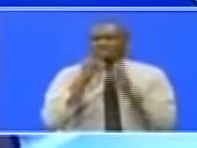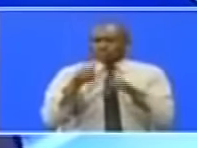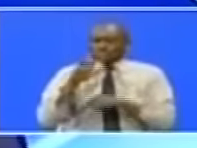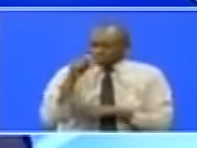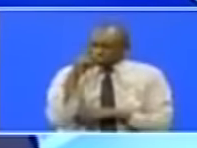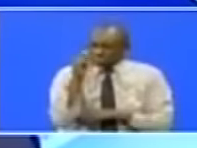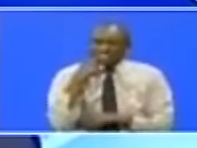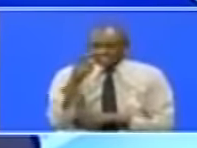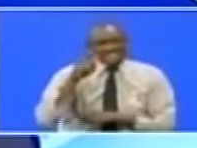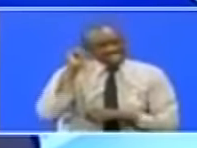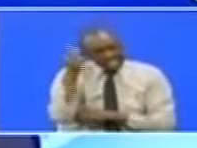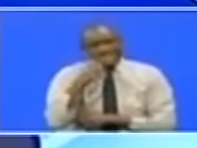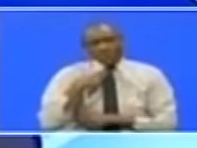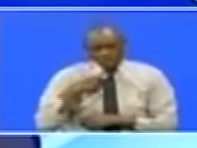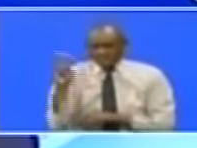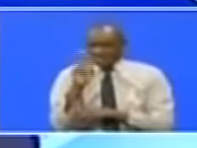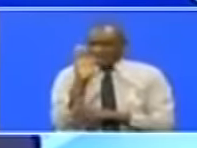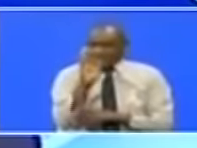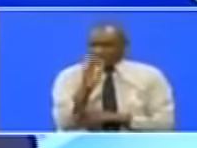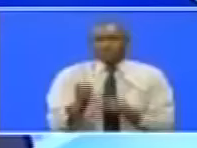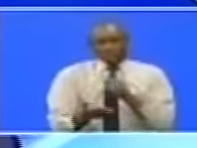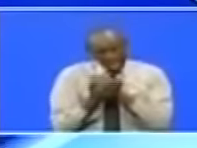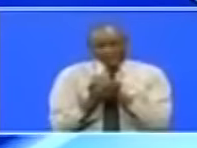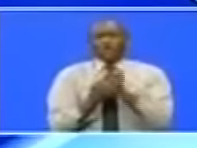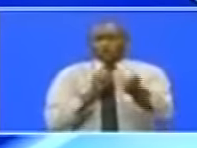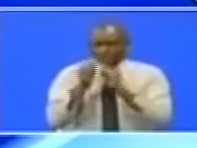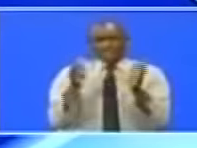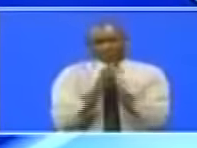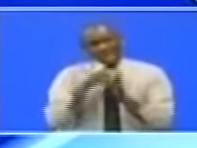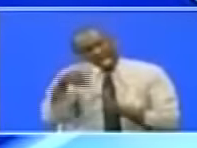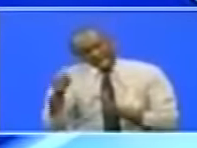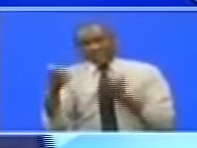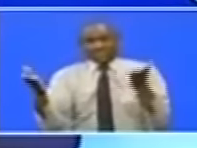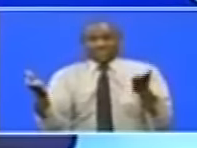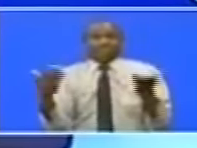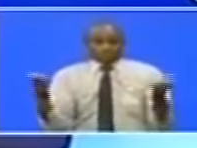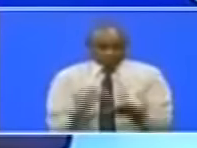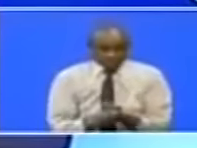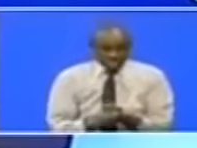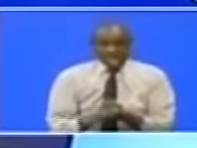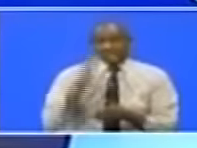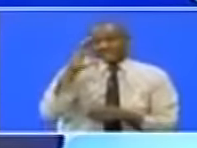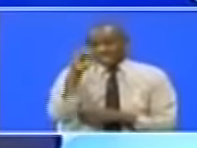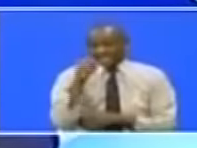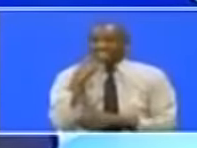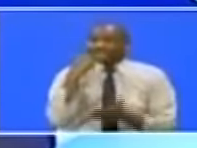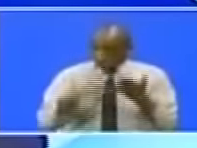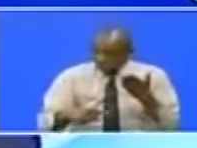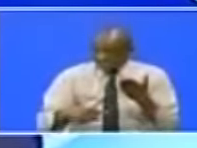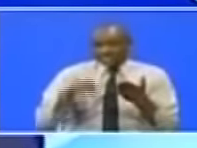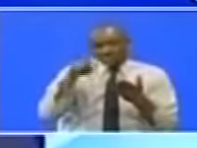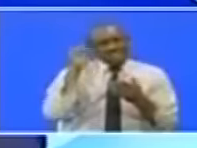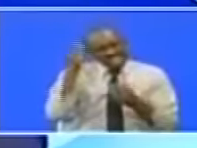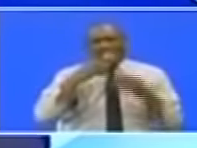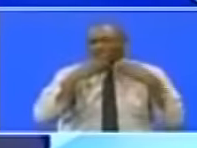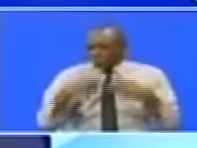to mechanizing its value chain to raise the competitiveness of its products. The Cabinet Secretary further noted that Kenya was currently losing